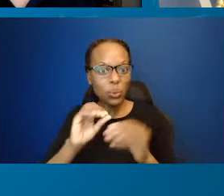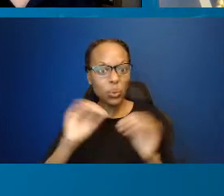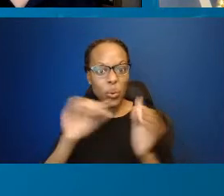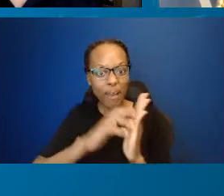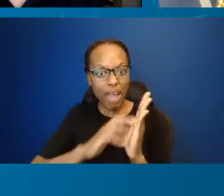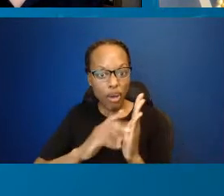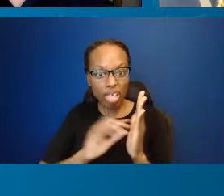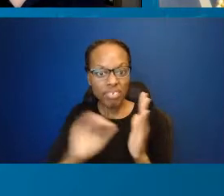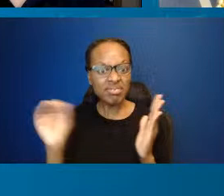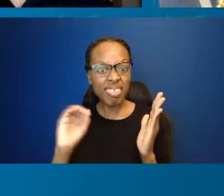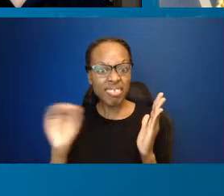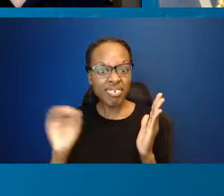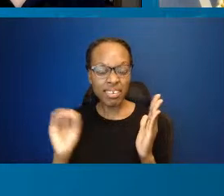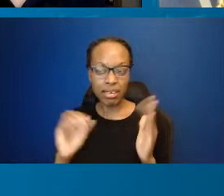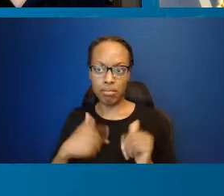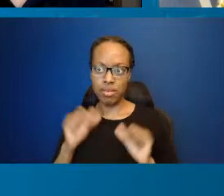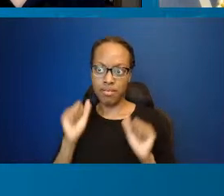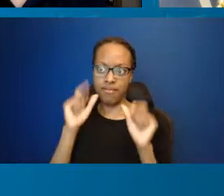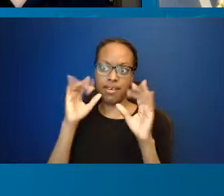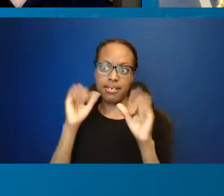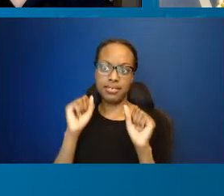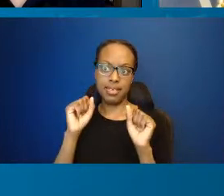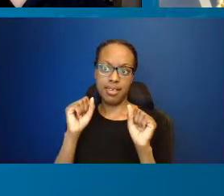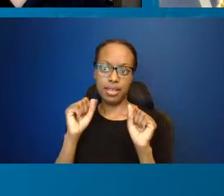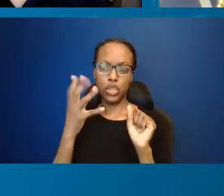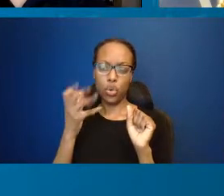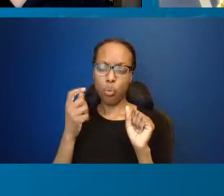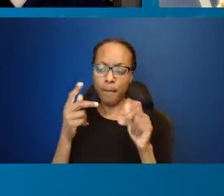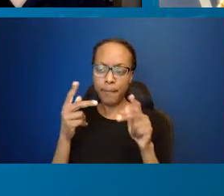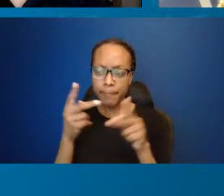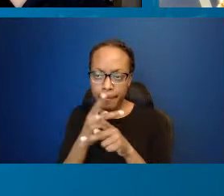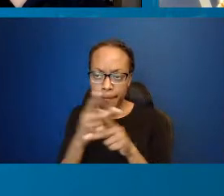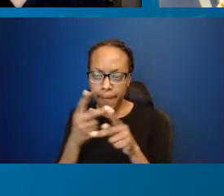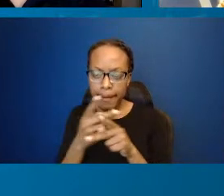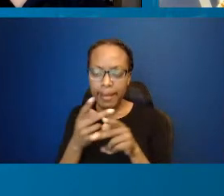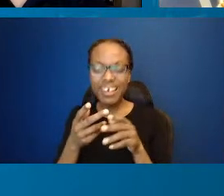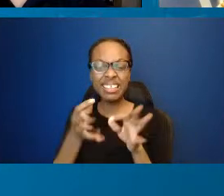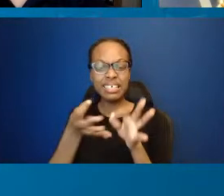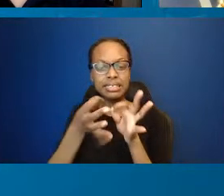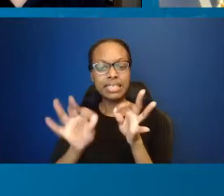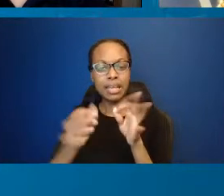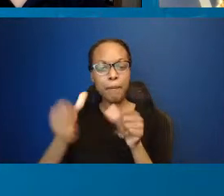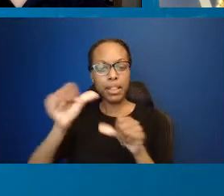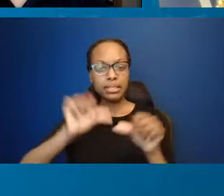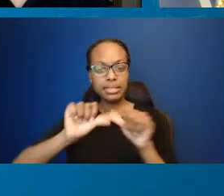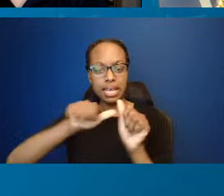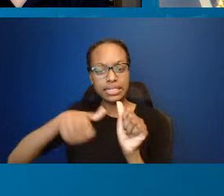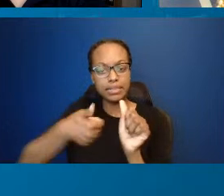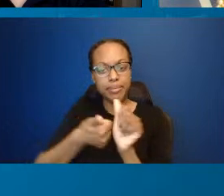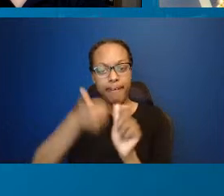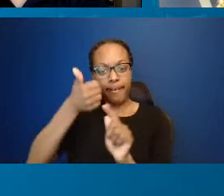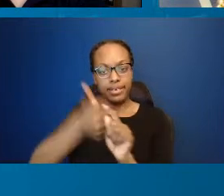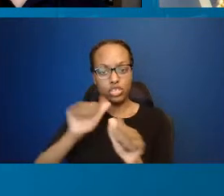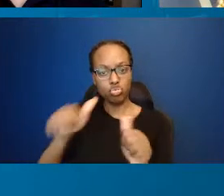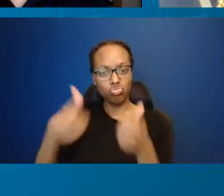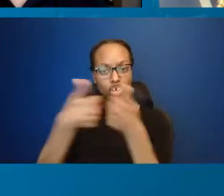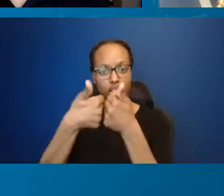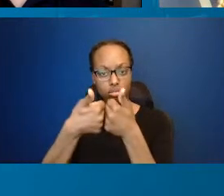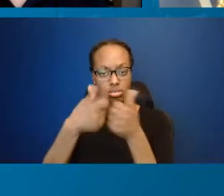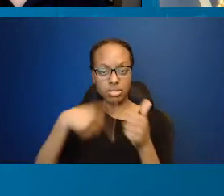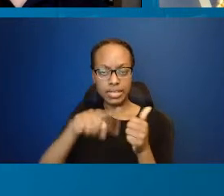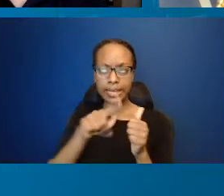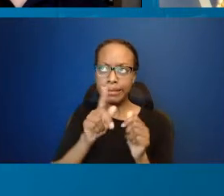to boil it down to the simple science behind each problem that they encountered and figuring out how are we going to get up